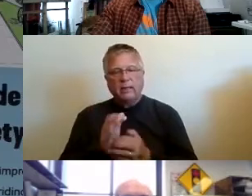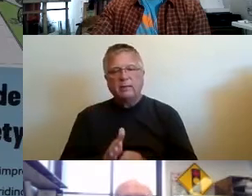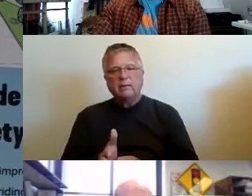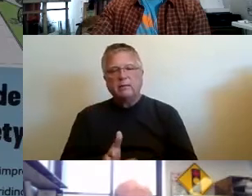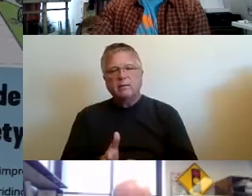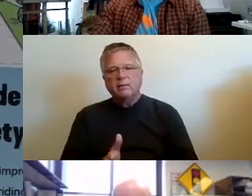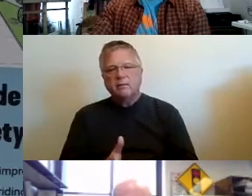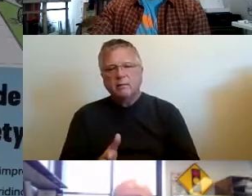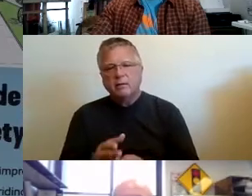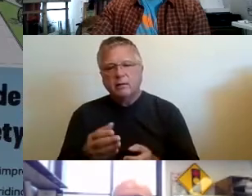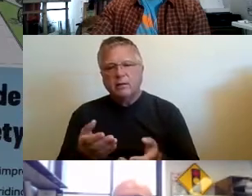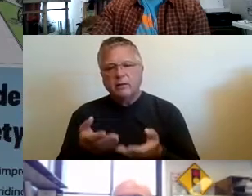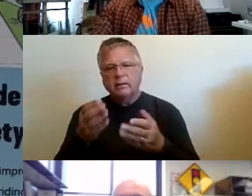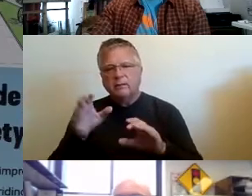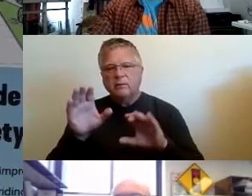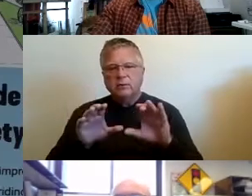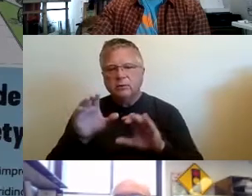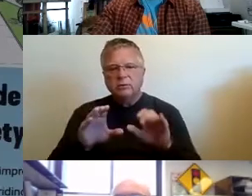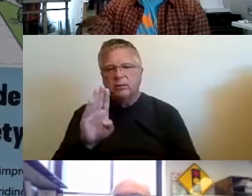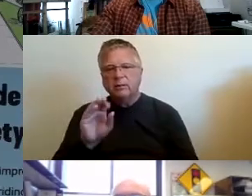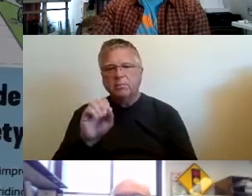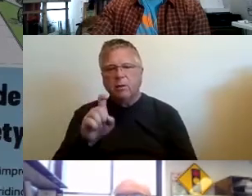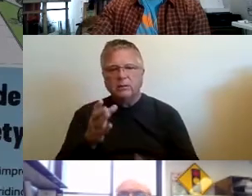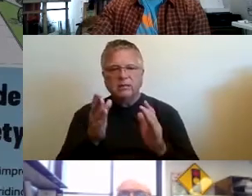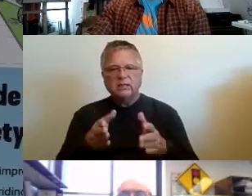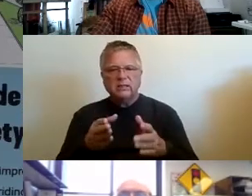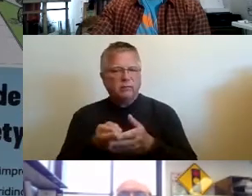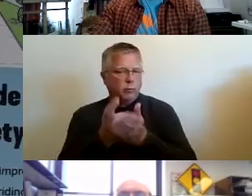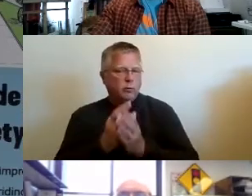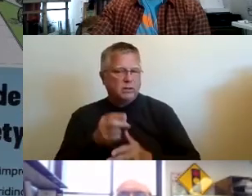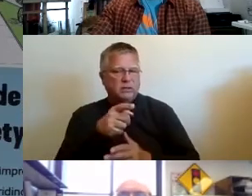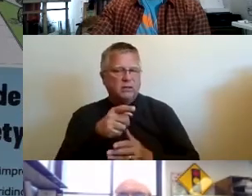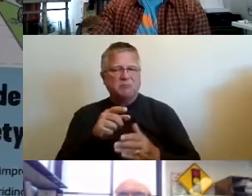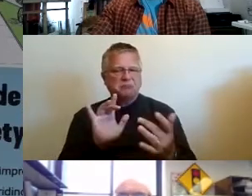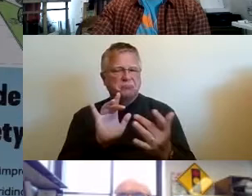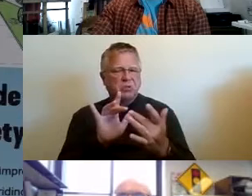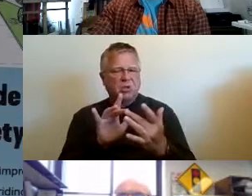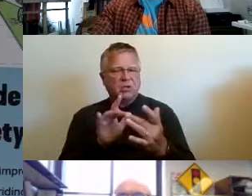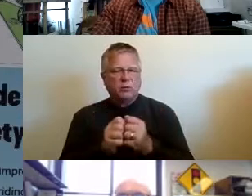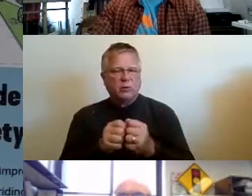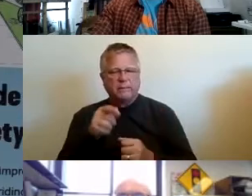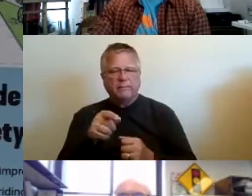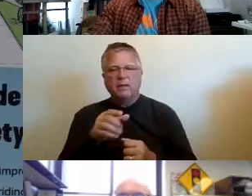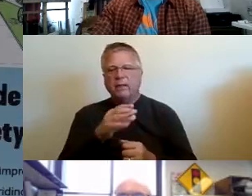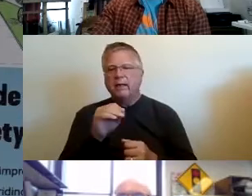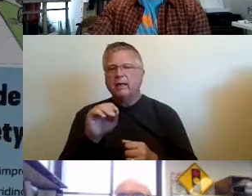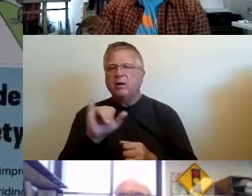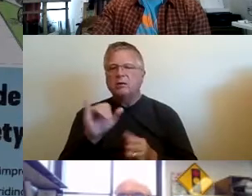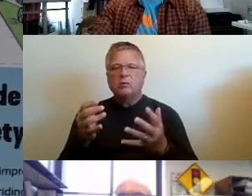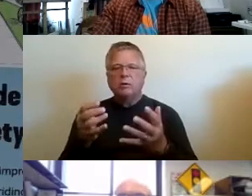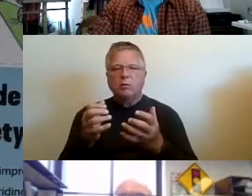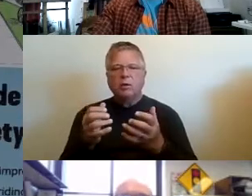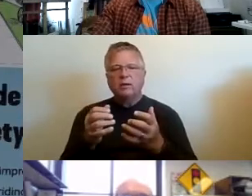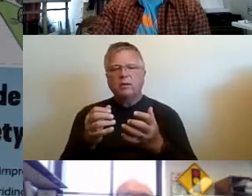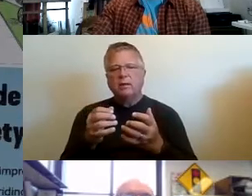probably just leave a chat in the chat box, just leave a request there. We will be able to accommodate that. We also wanted our